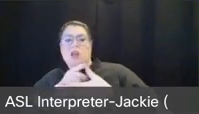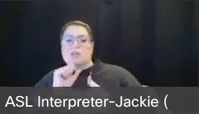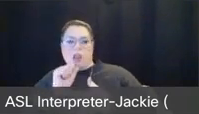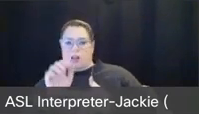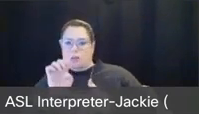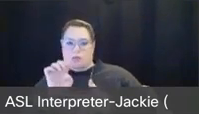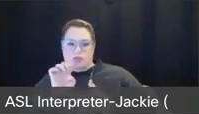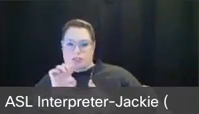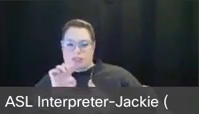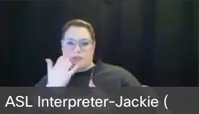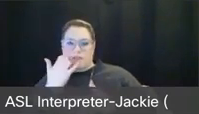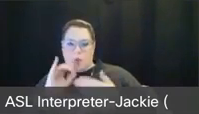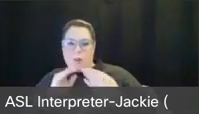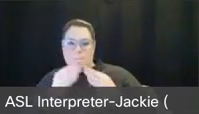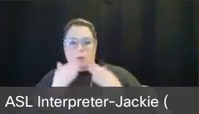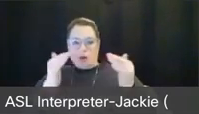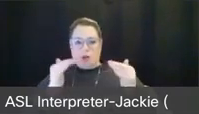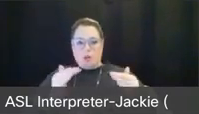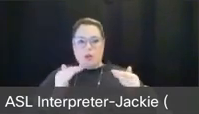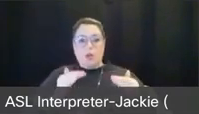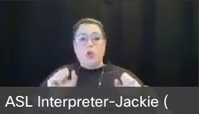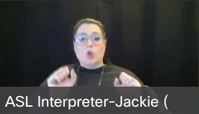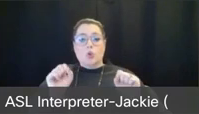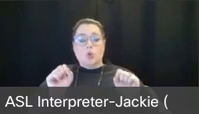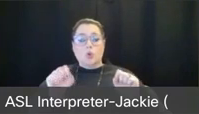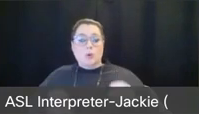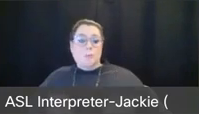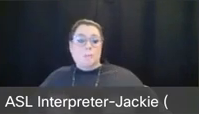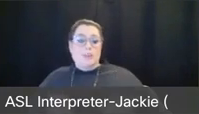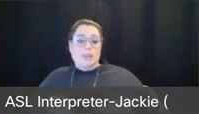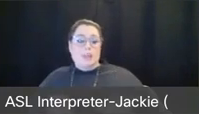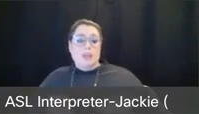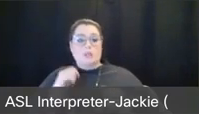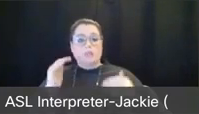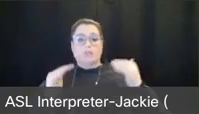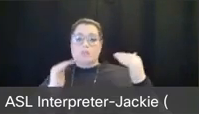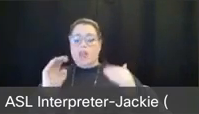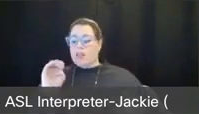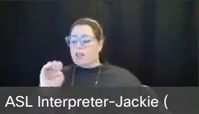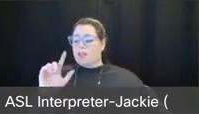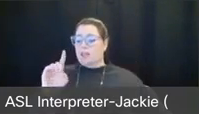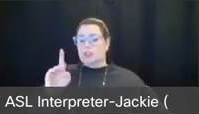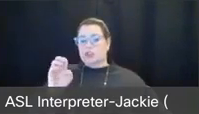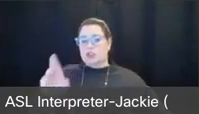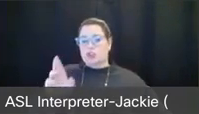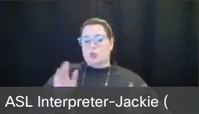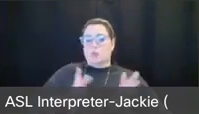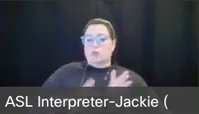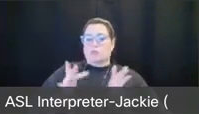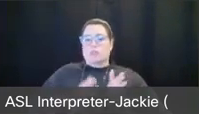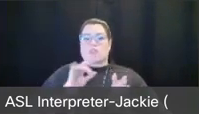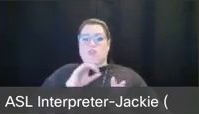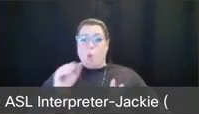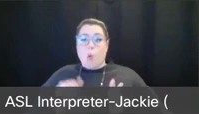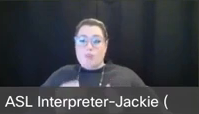abuse happening in connection with the transaction, nothing stops you from calling the Office of Aging. The Maryland's People Law Library